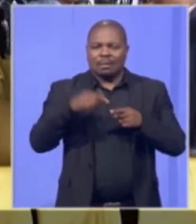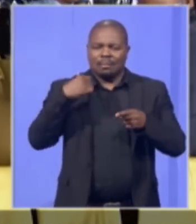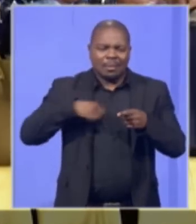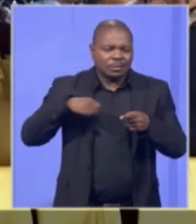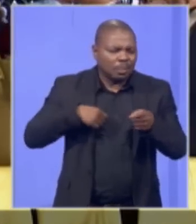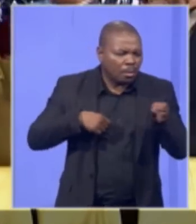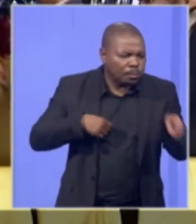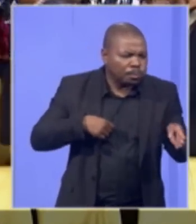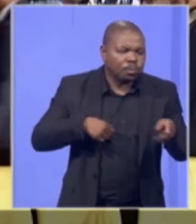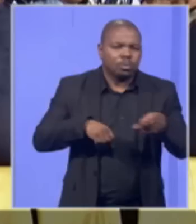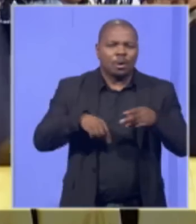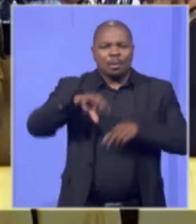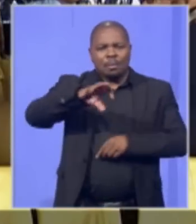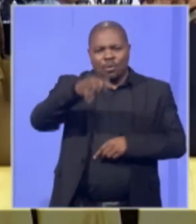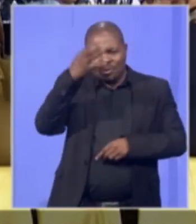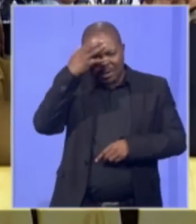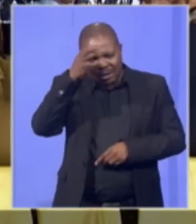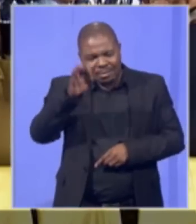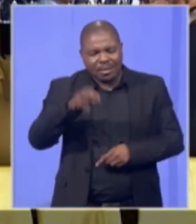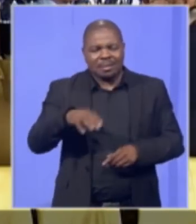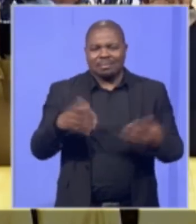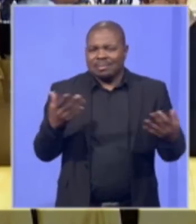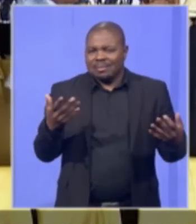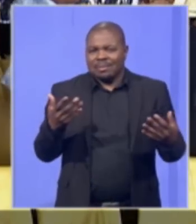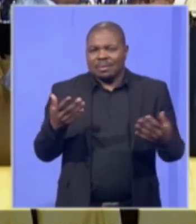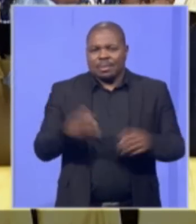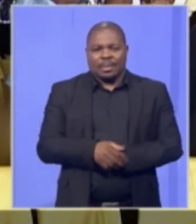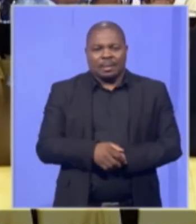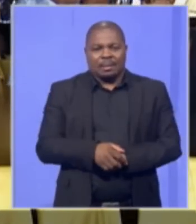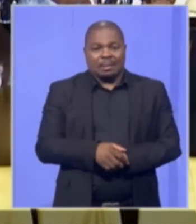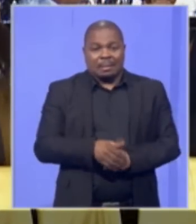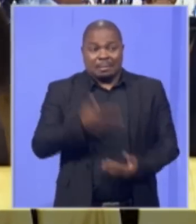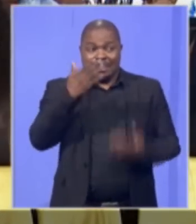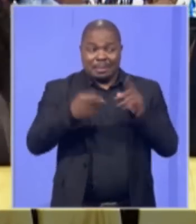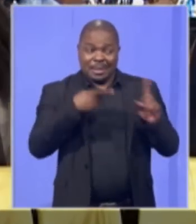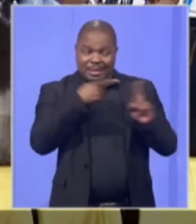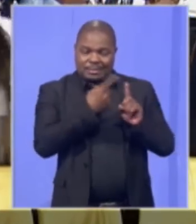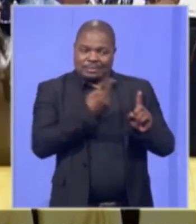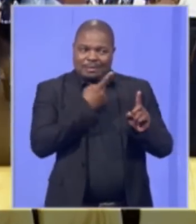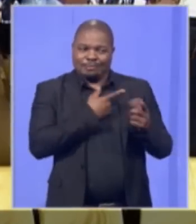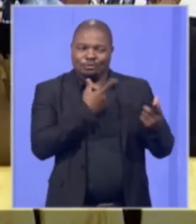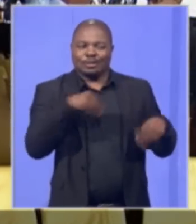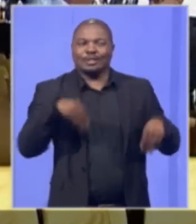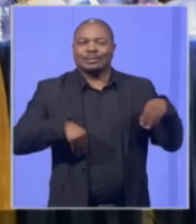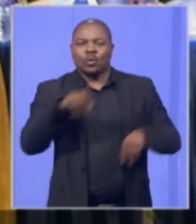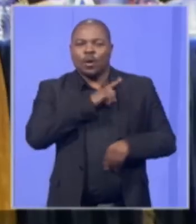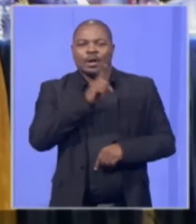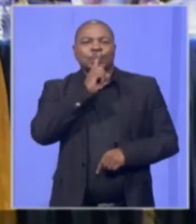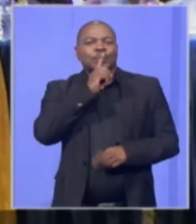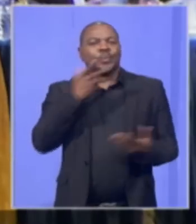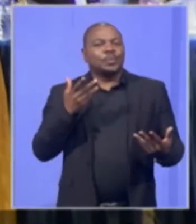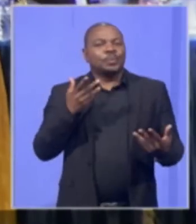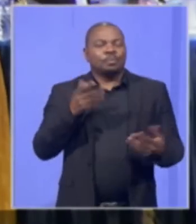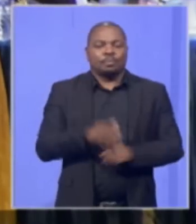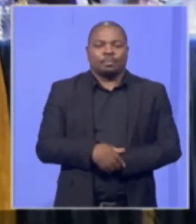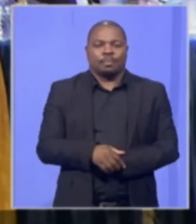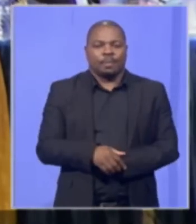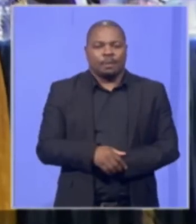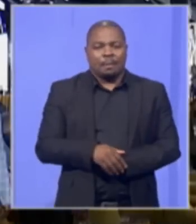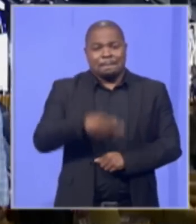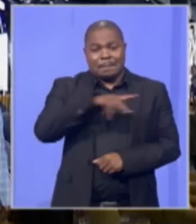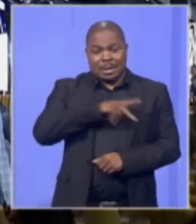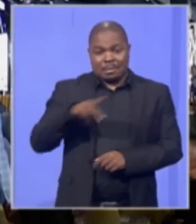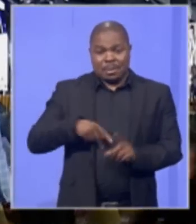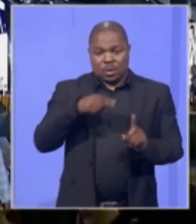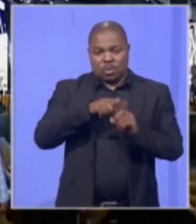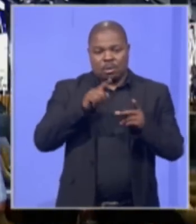municipalities, provincial government, maybe she's a chief suspect, that's why she's not talking about corruption. Actually, the Premier